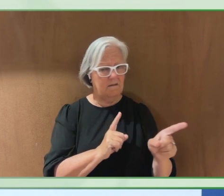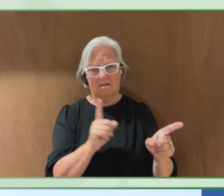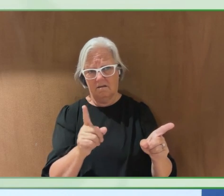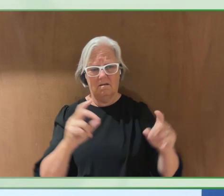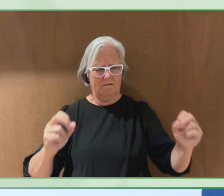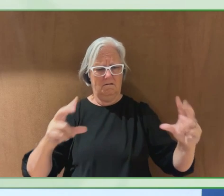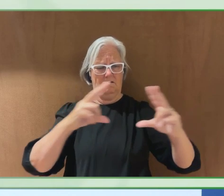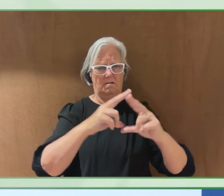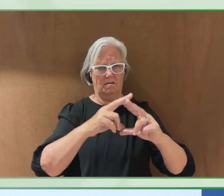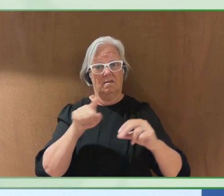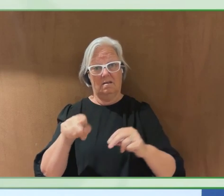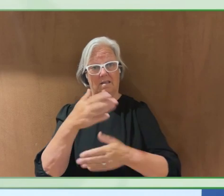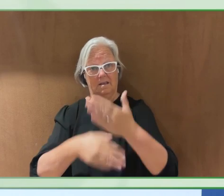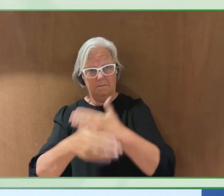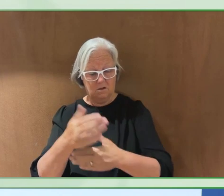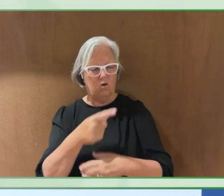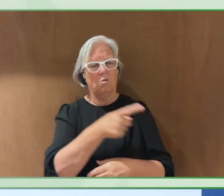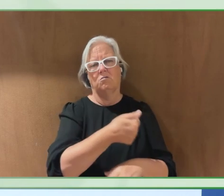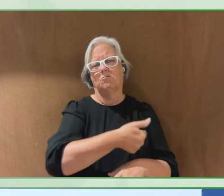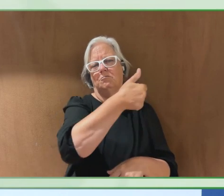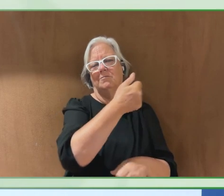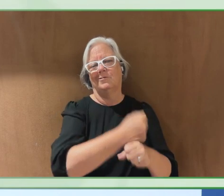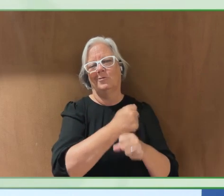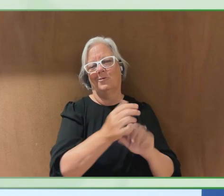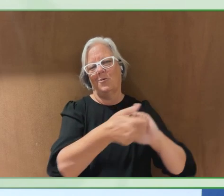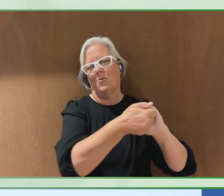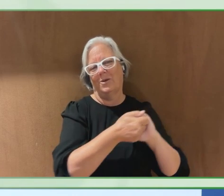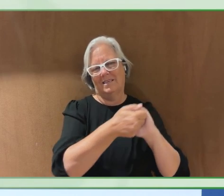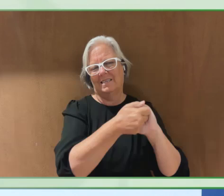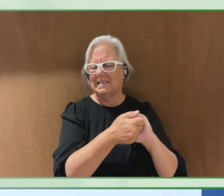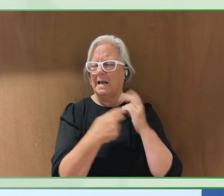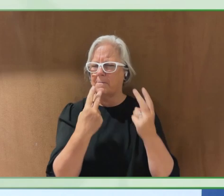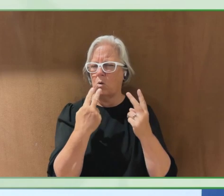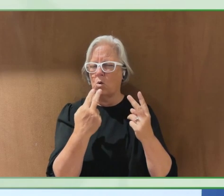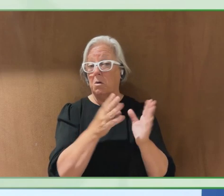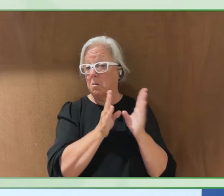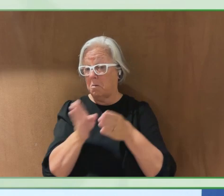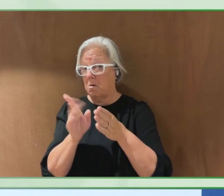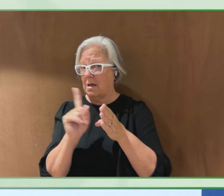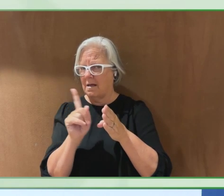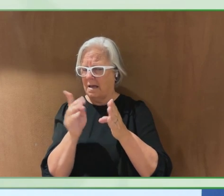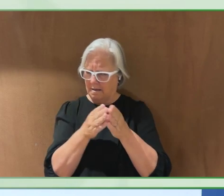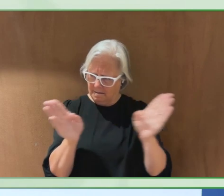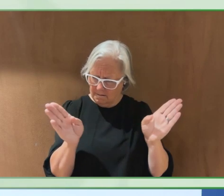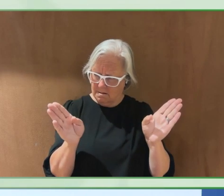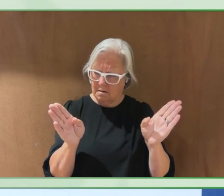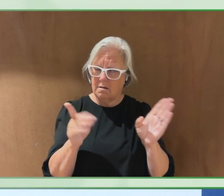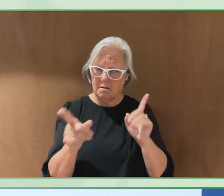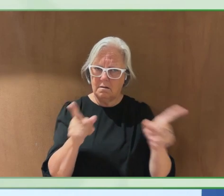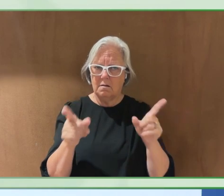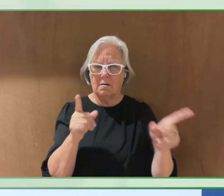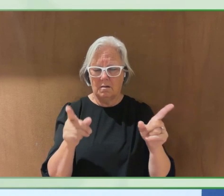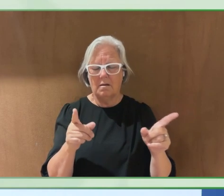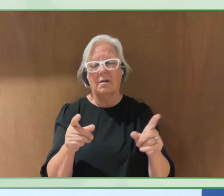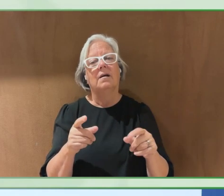and employer. Okay, so it's very important to us to increase and